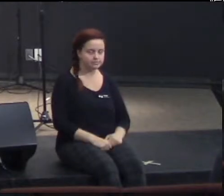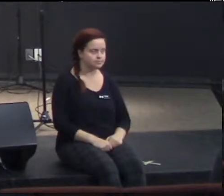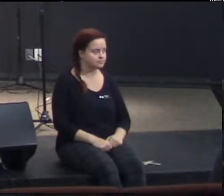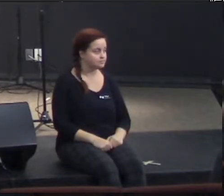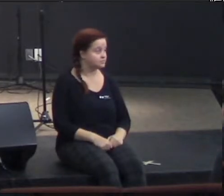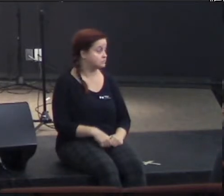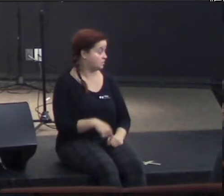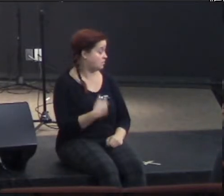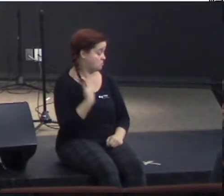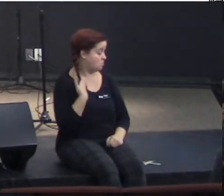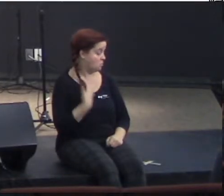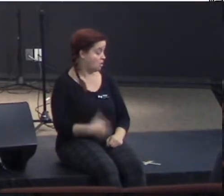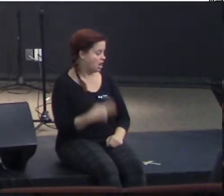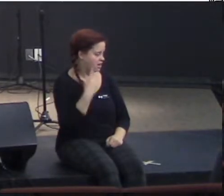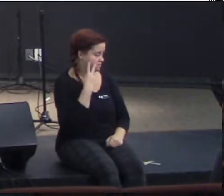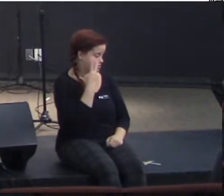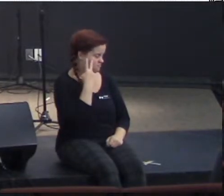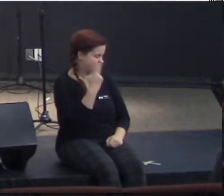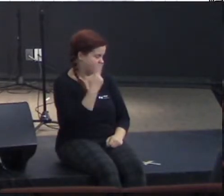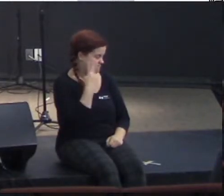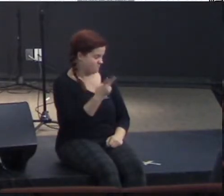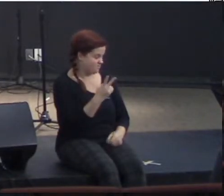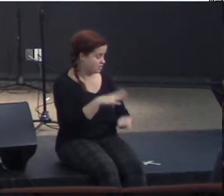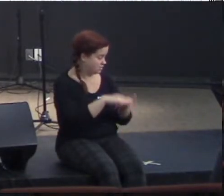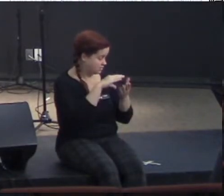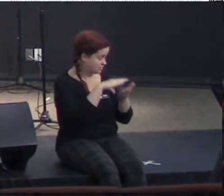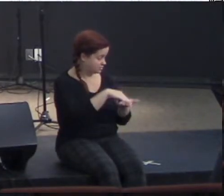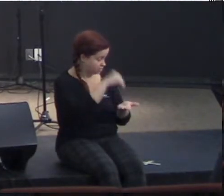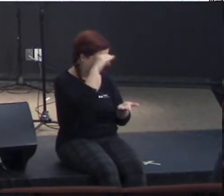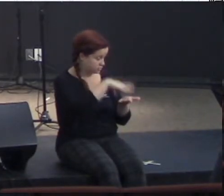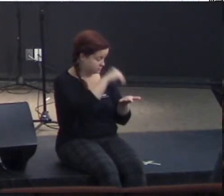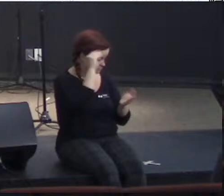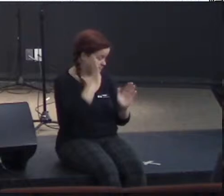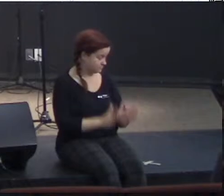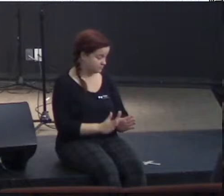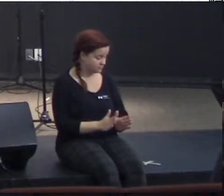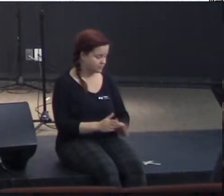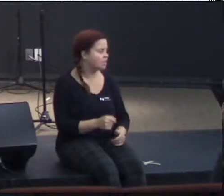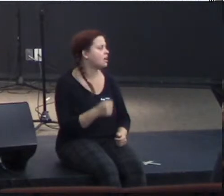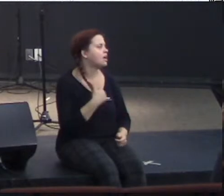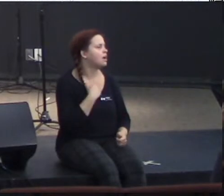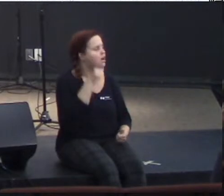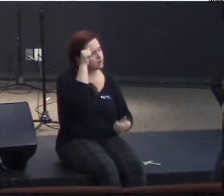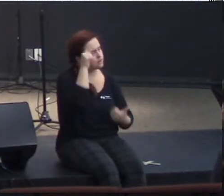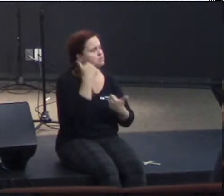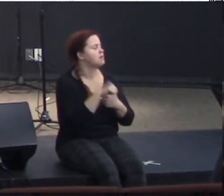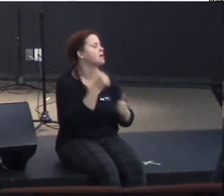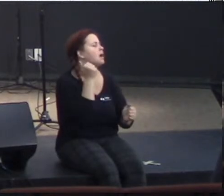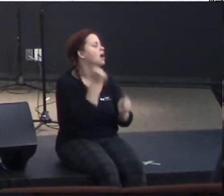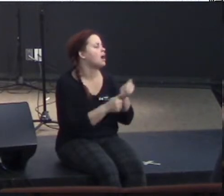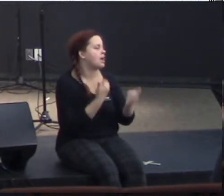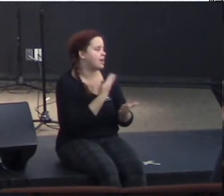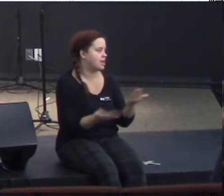I'm a visual learner. So I remember everything through visuals.